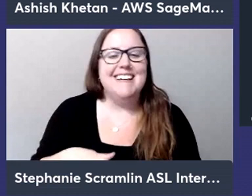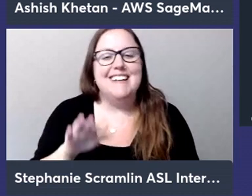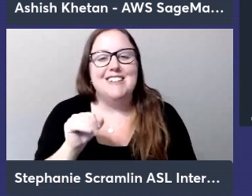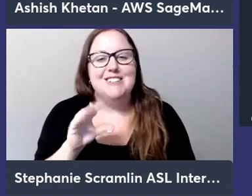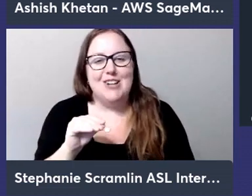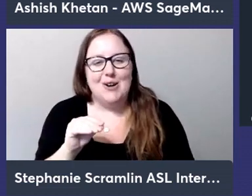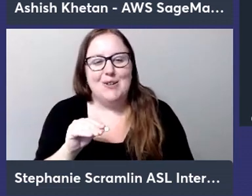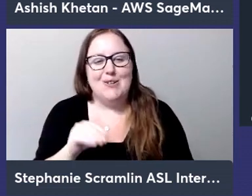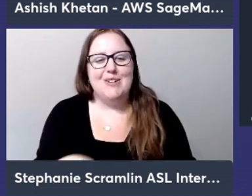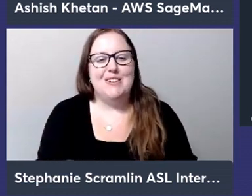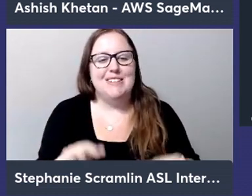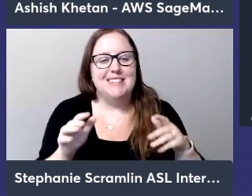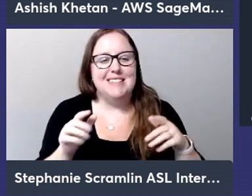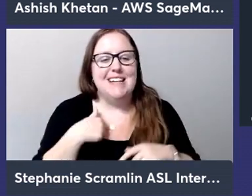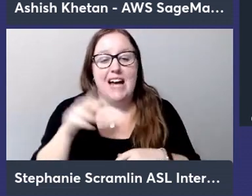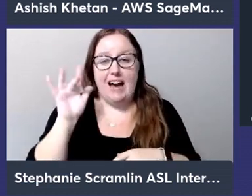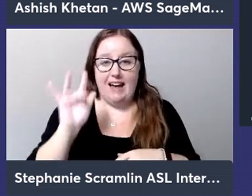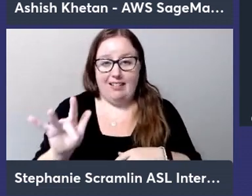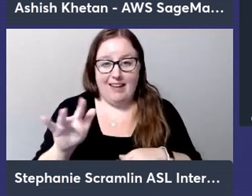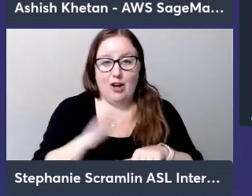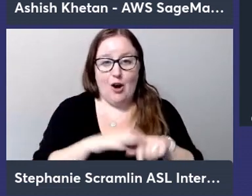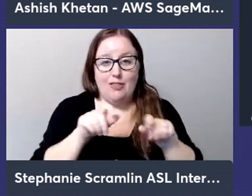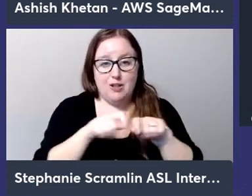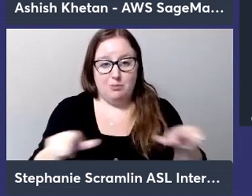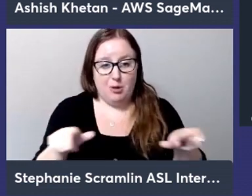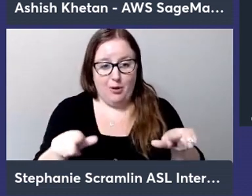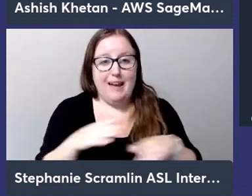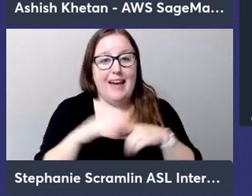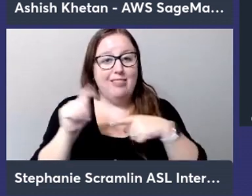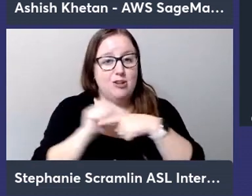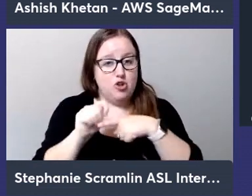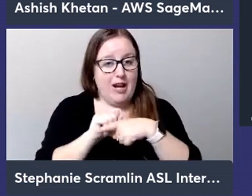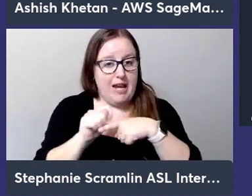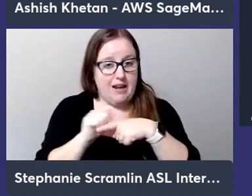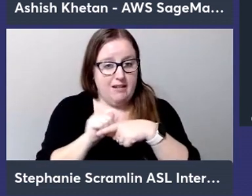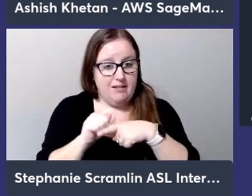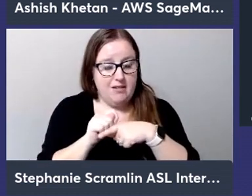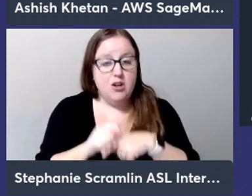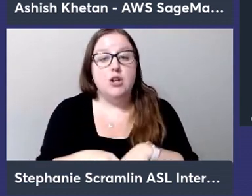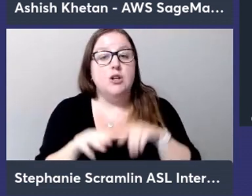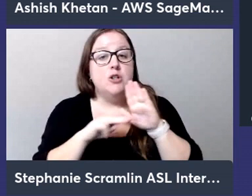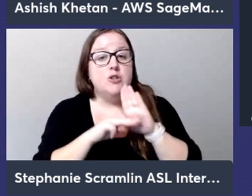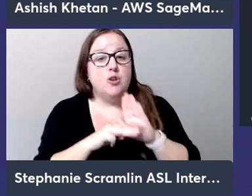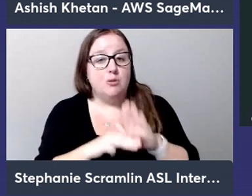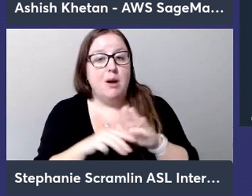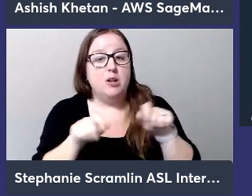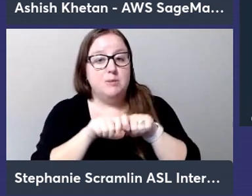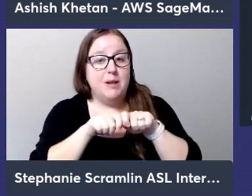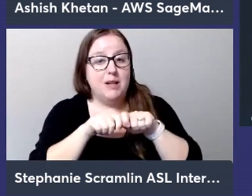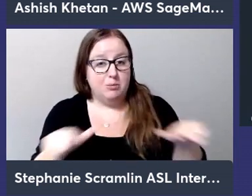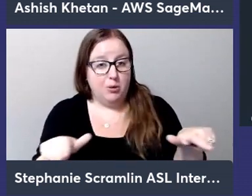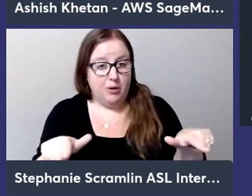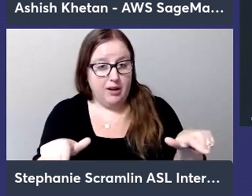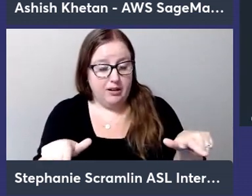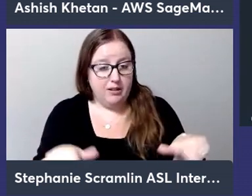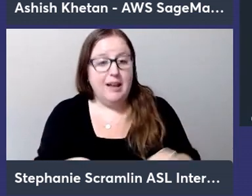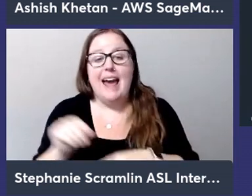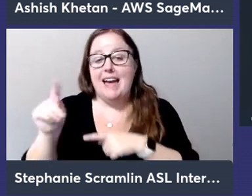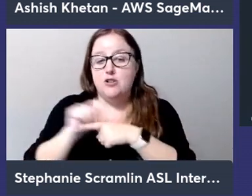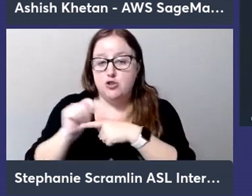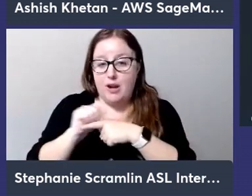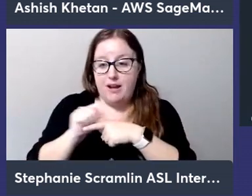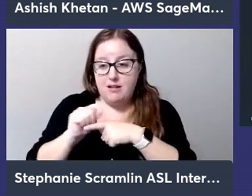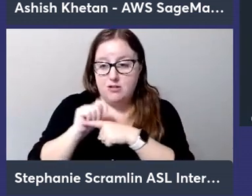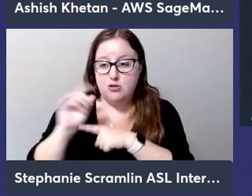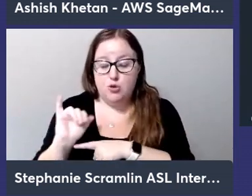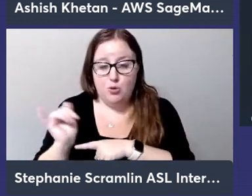talking to you is that I click on the deploy button and the train button. So the model is getting deployed and the model is getting trained on the default data